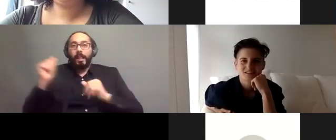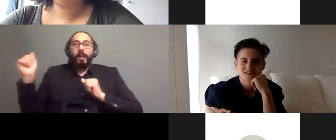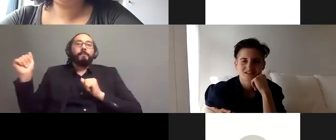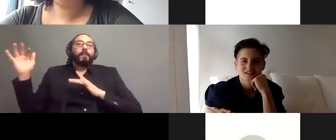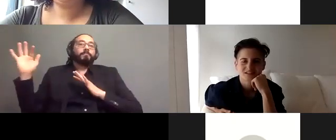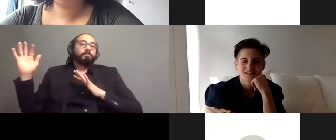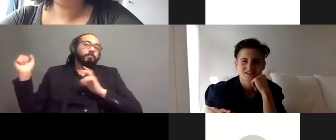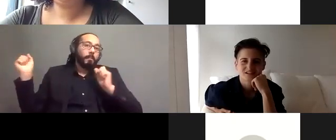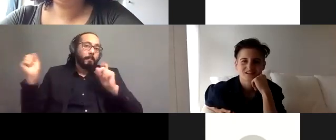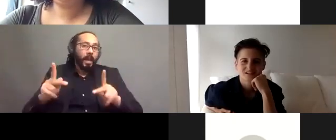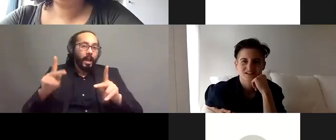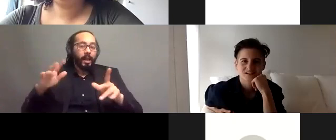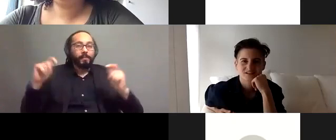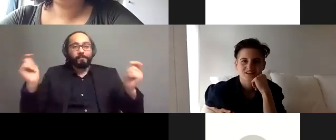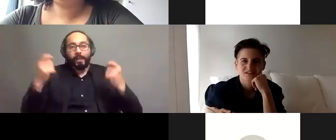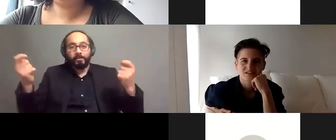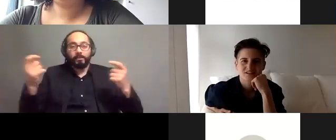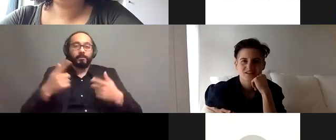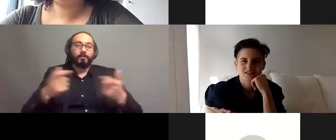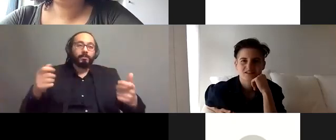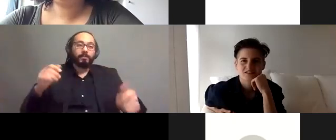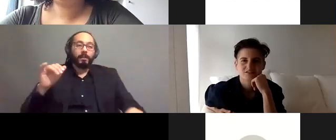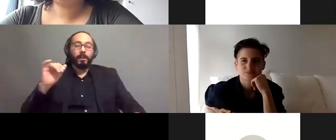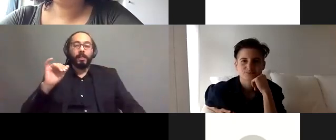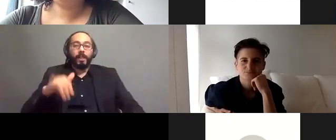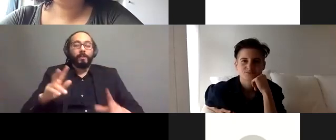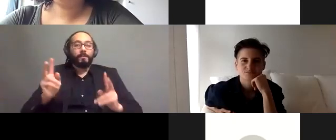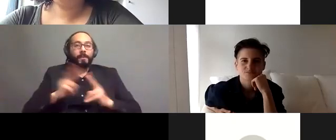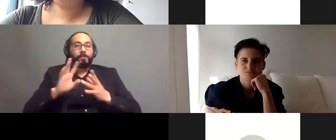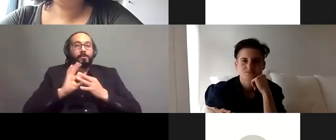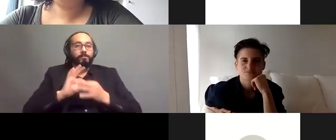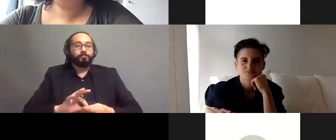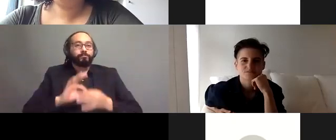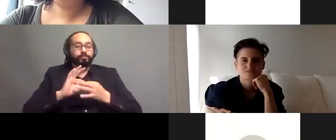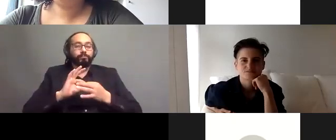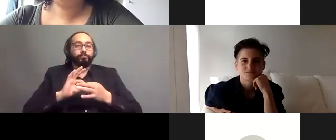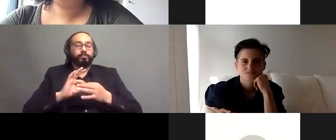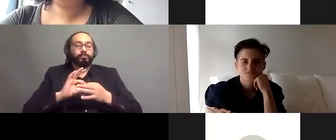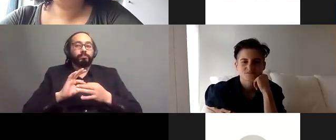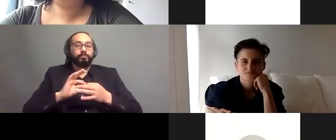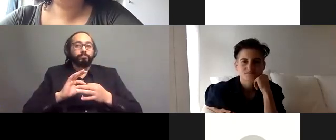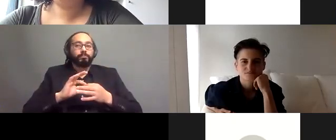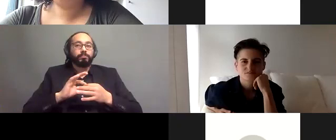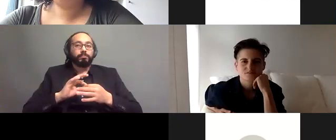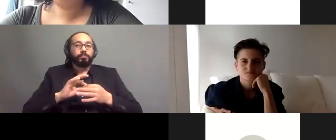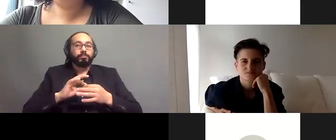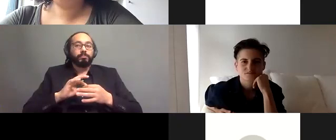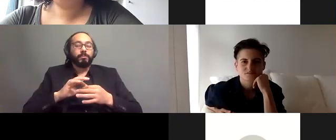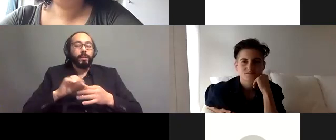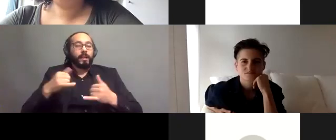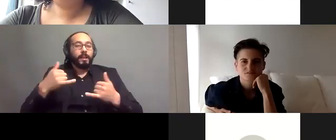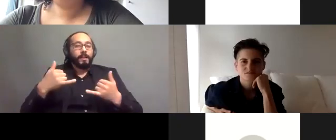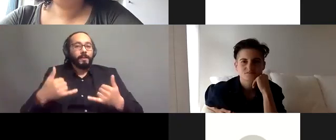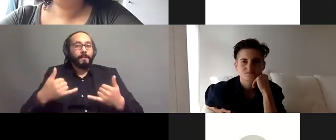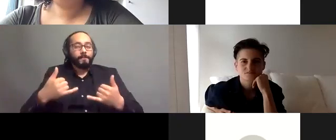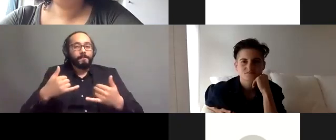But yeah, so I mean, that was actually very grounding, and that's my number one. I'm in a phase right now of my medicine woman and I are